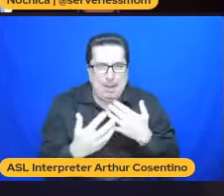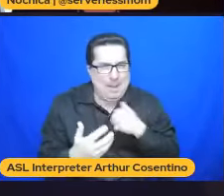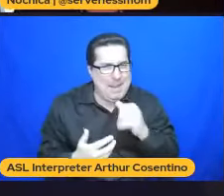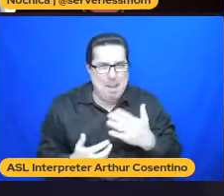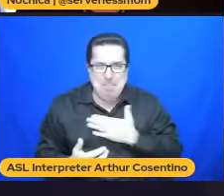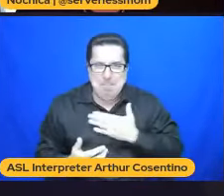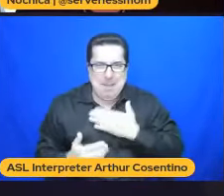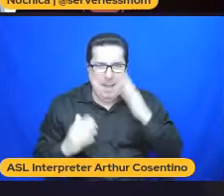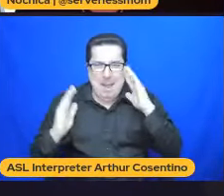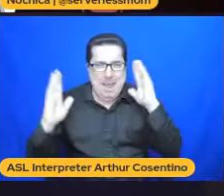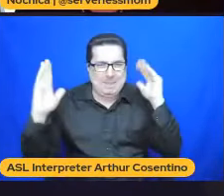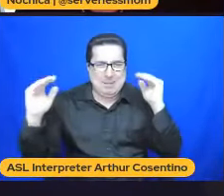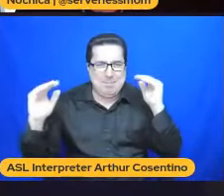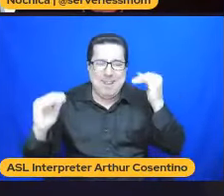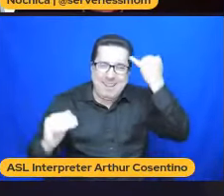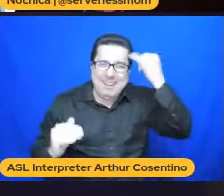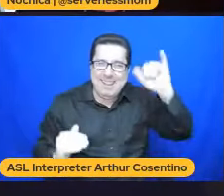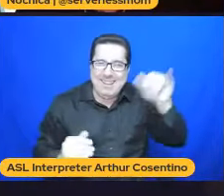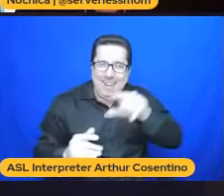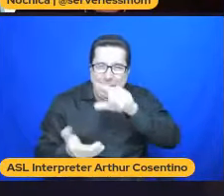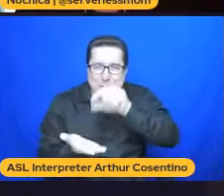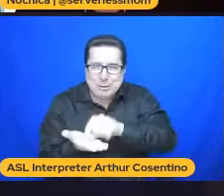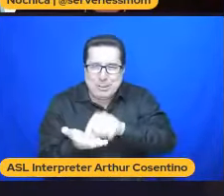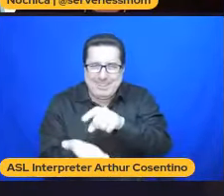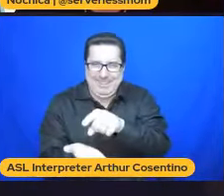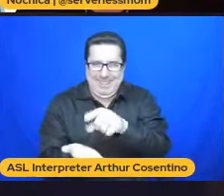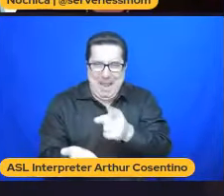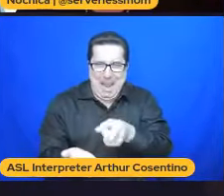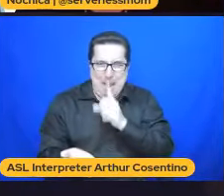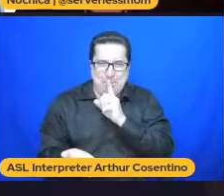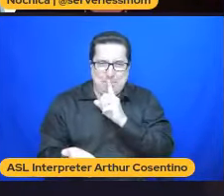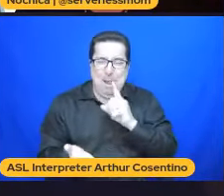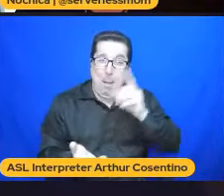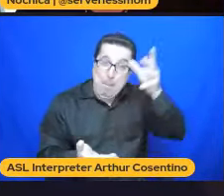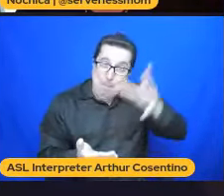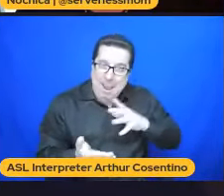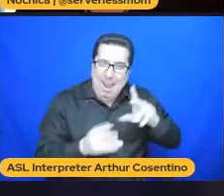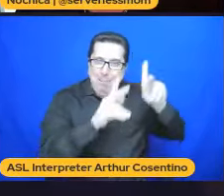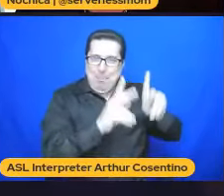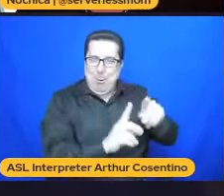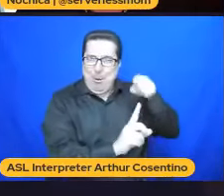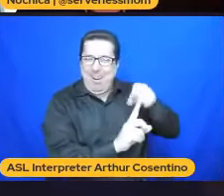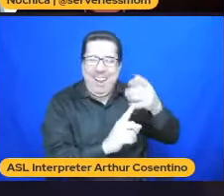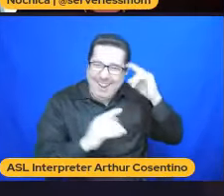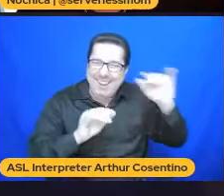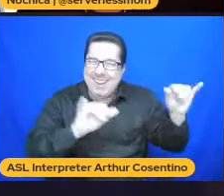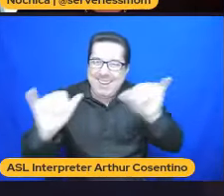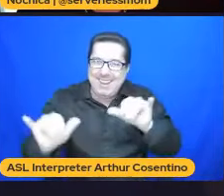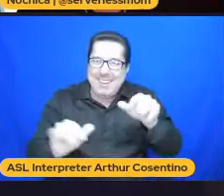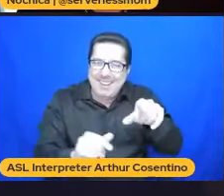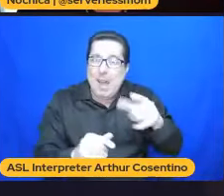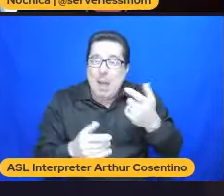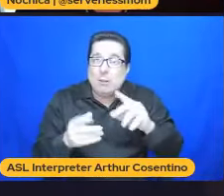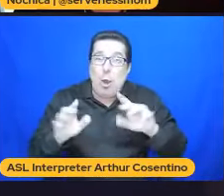of observability is tracing, and tracing is about detailed performance monitoring. And so we're not going to talk about it here,